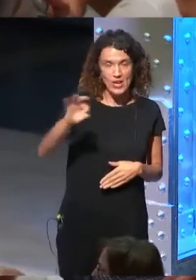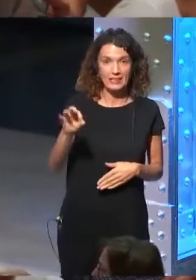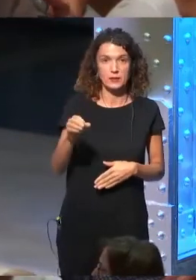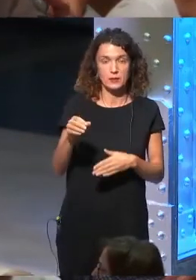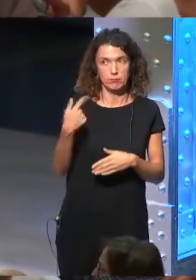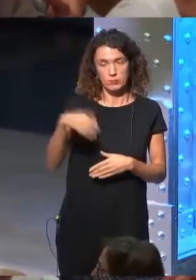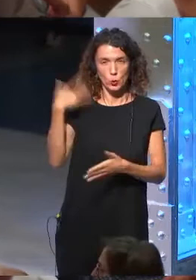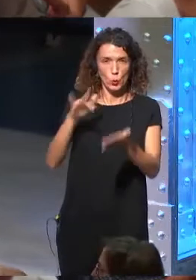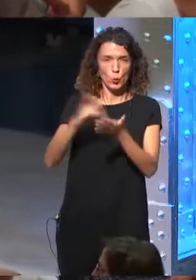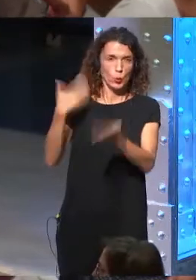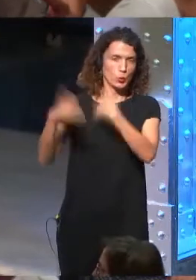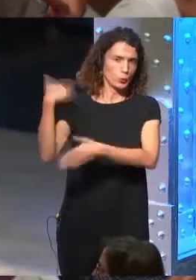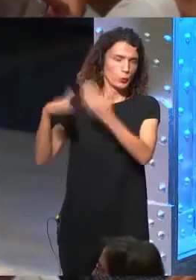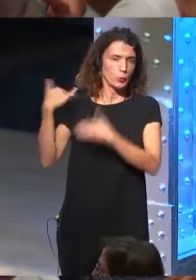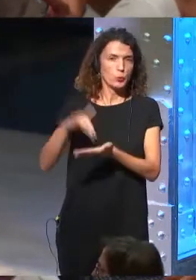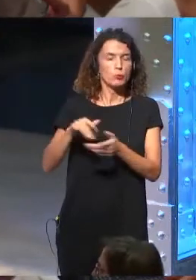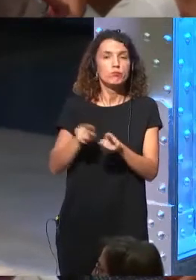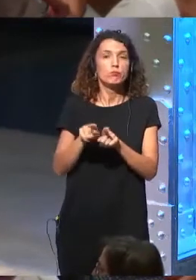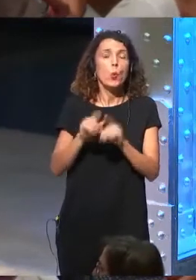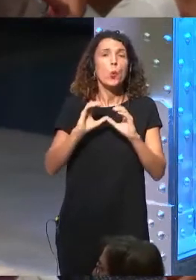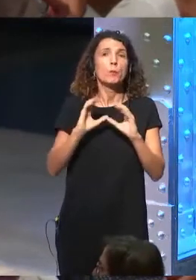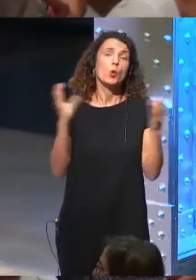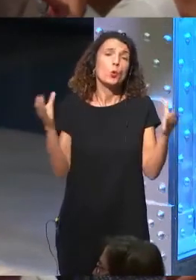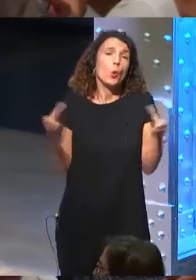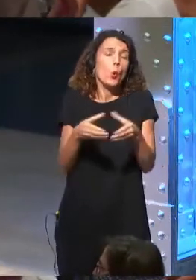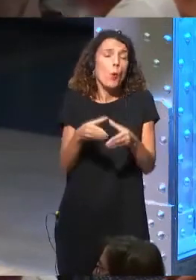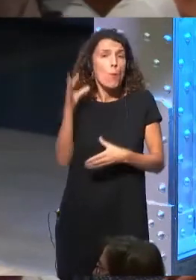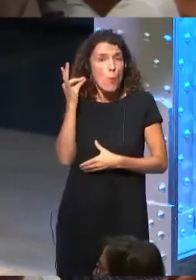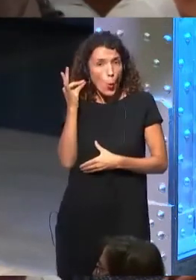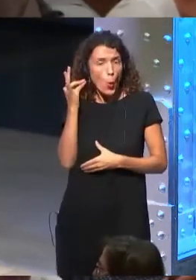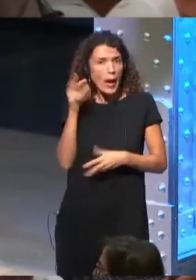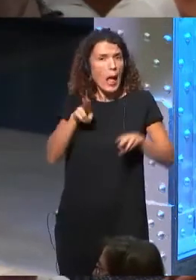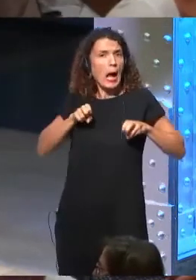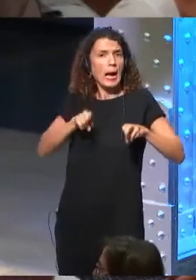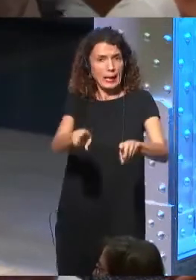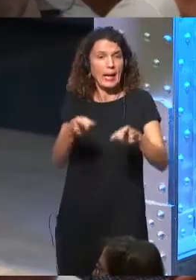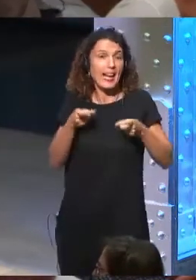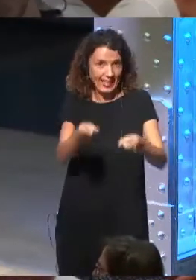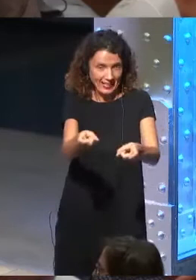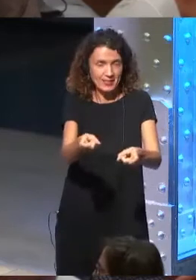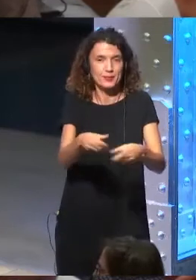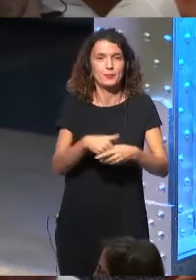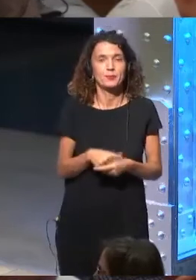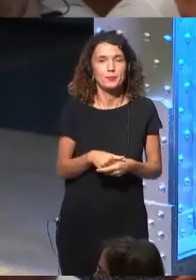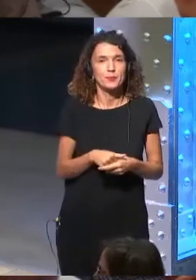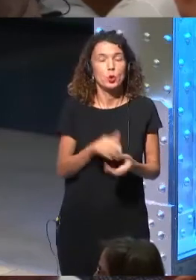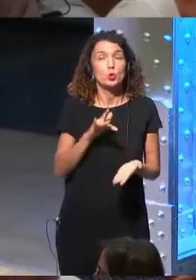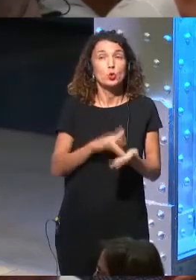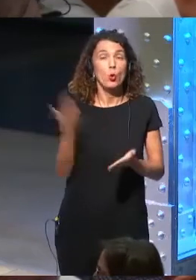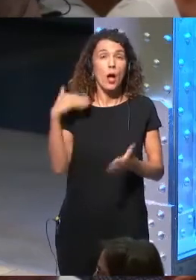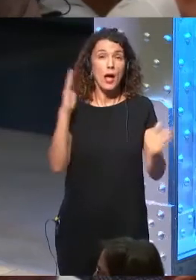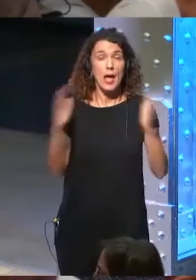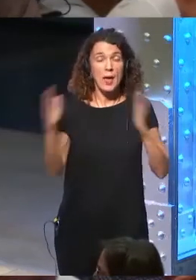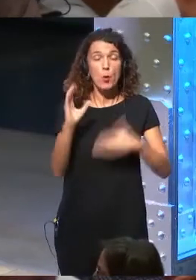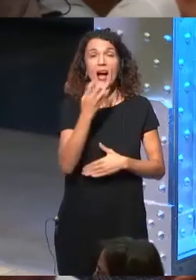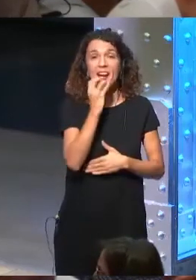tribe, well, we can be considered a tribe of women that were warriors during the time of the Greeks and